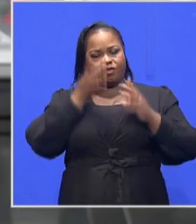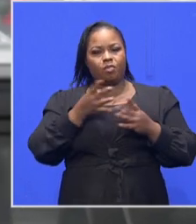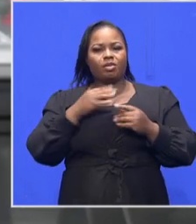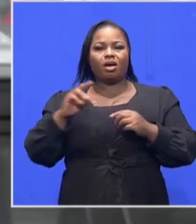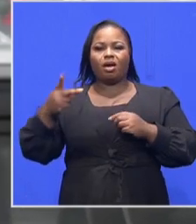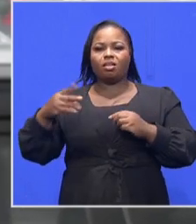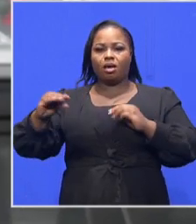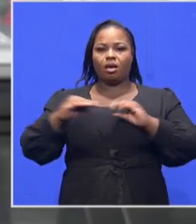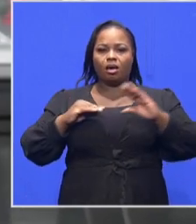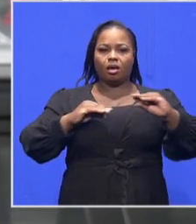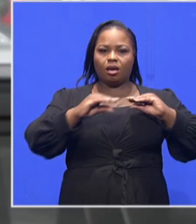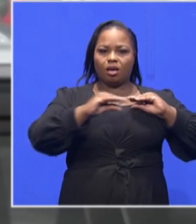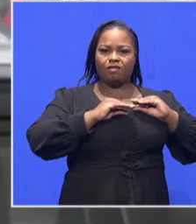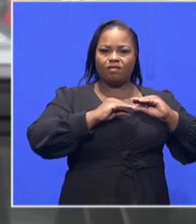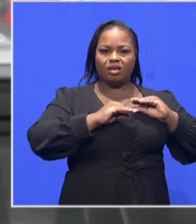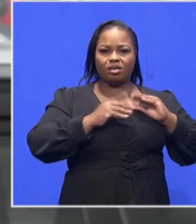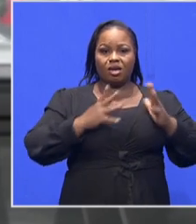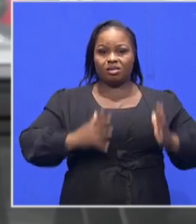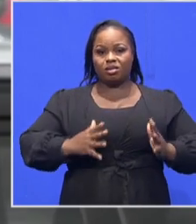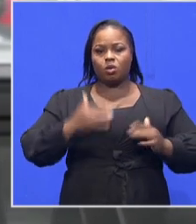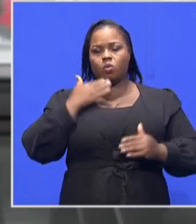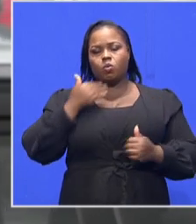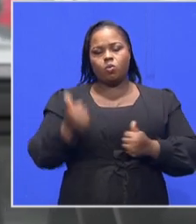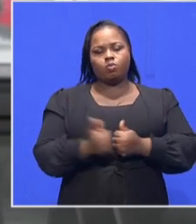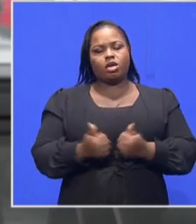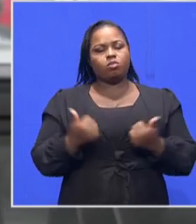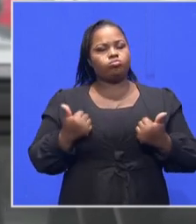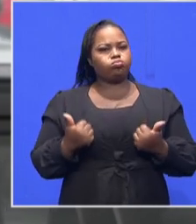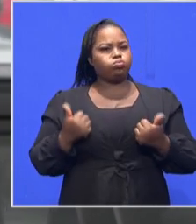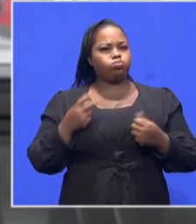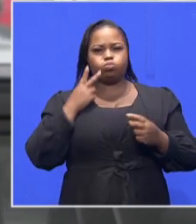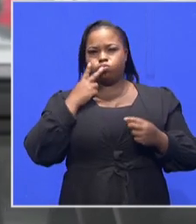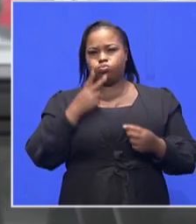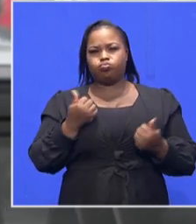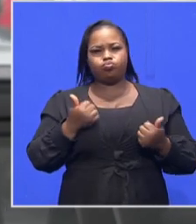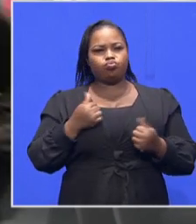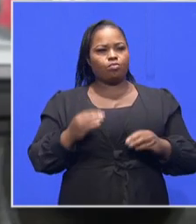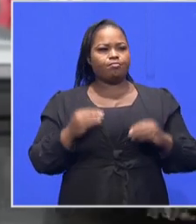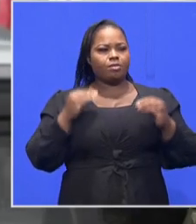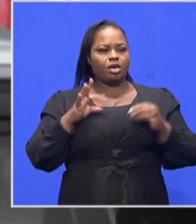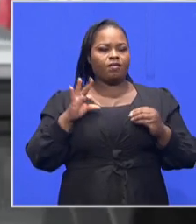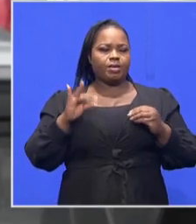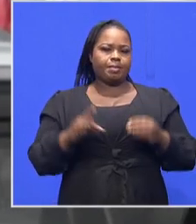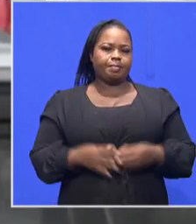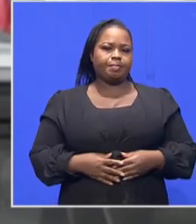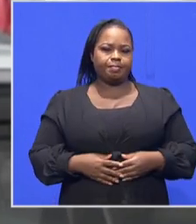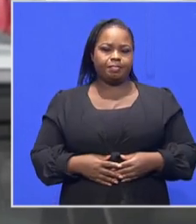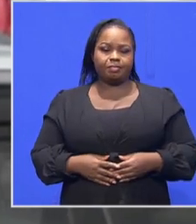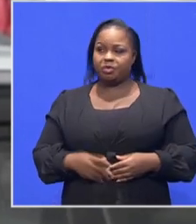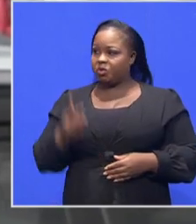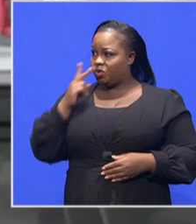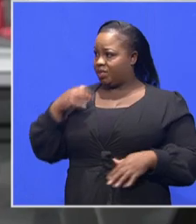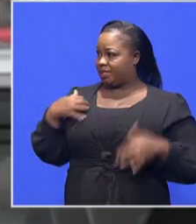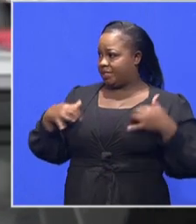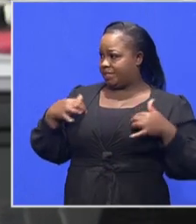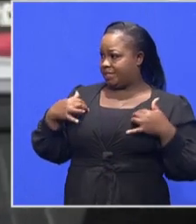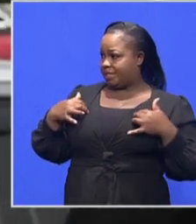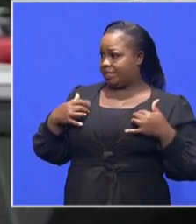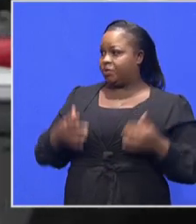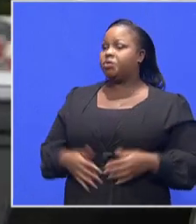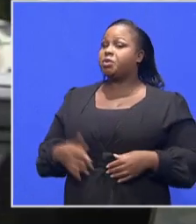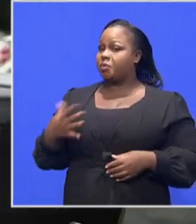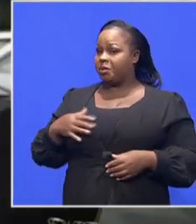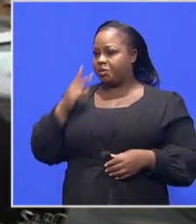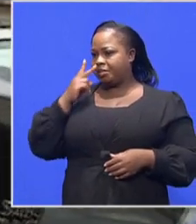secured and partnerships, and it really looks positive. We are advancing on a daily basis. Hendrik, you sound very excited and you've got a lot to